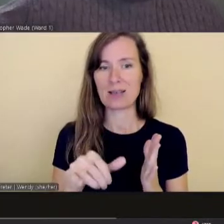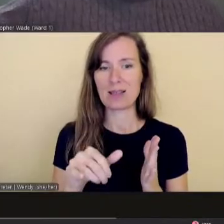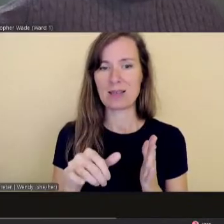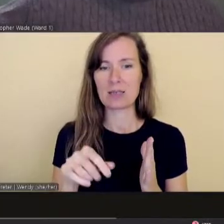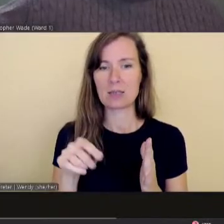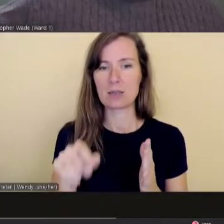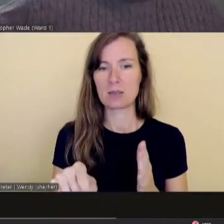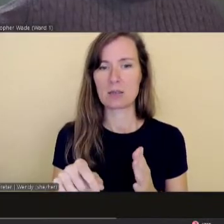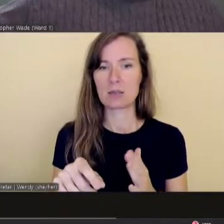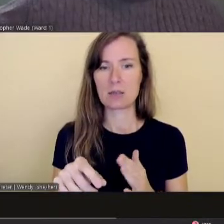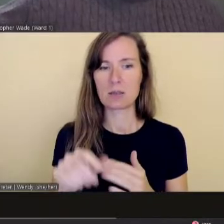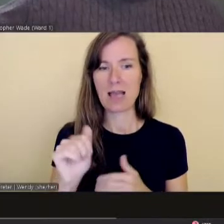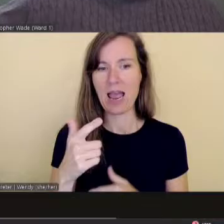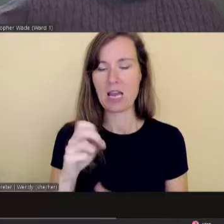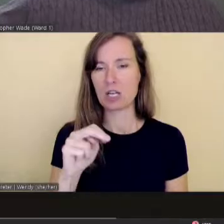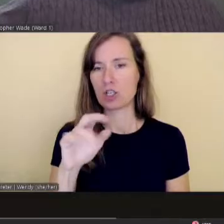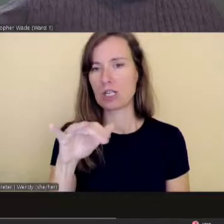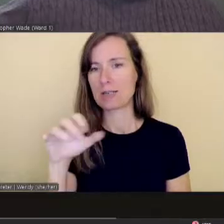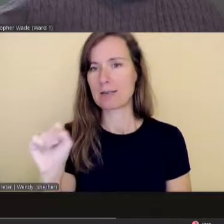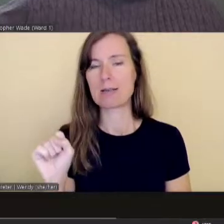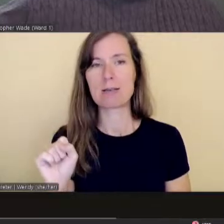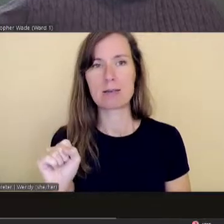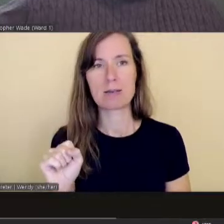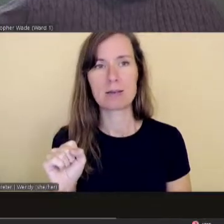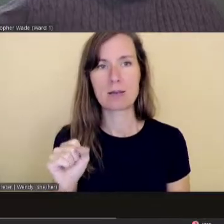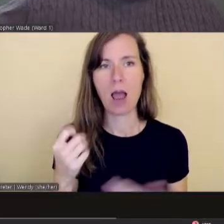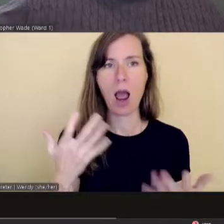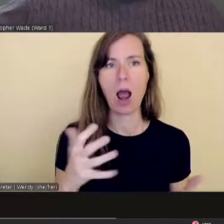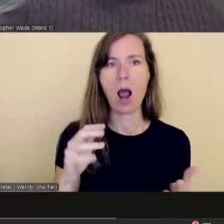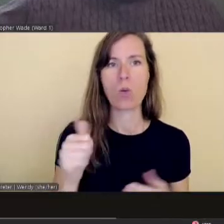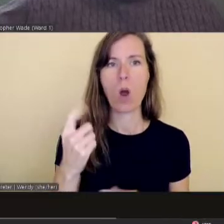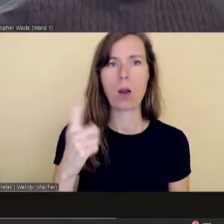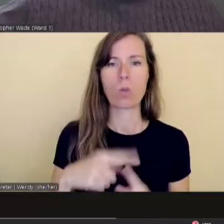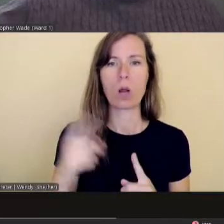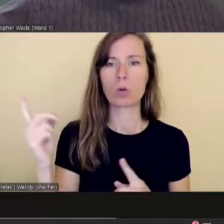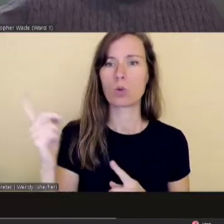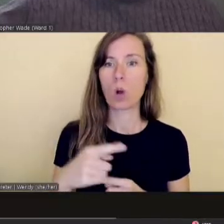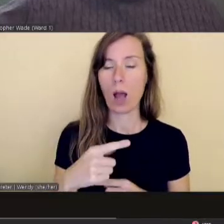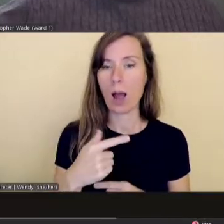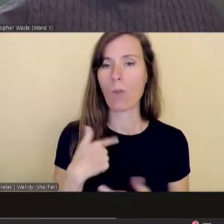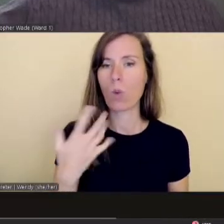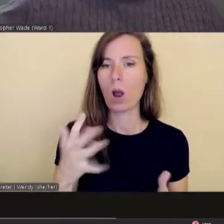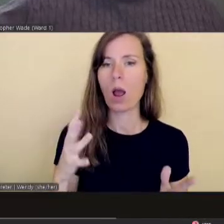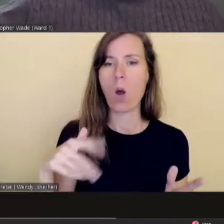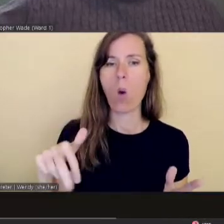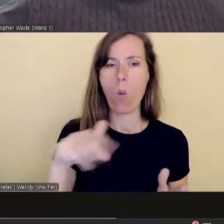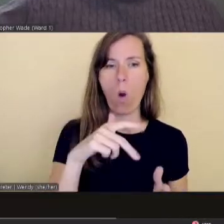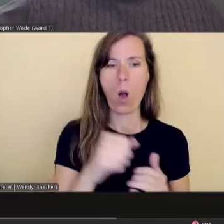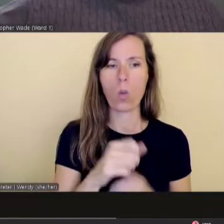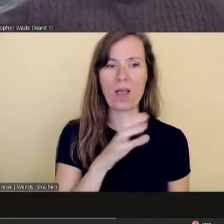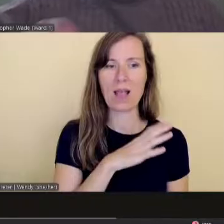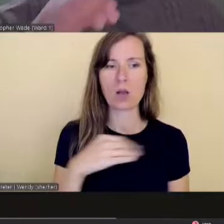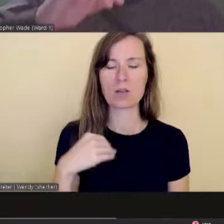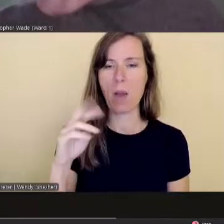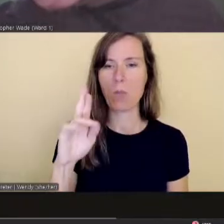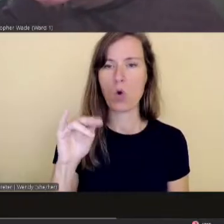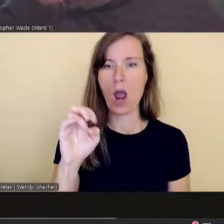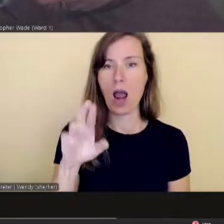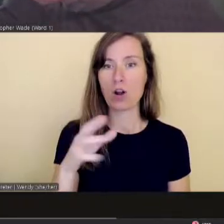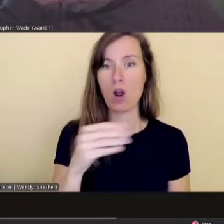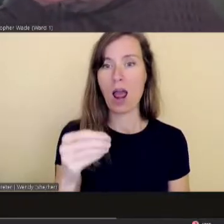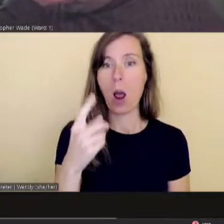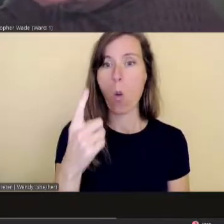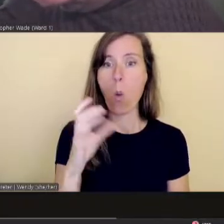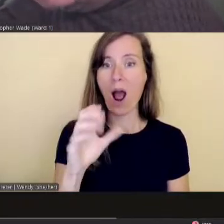want anyone to come here. We had a walk with Councilmember Briner, and one of the things that one carrier tried to